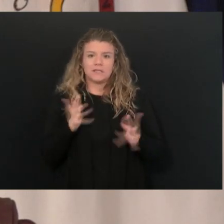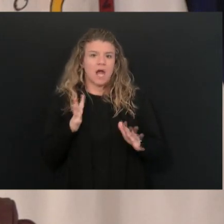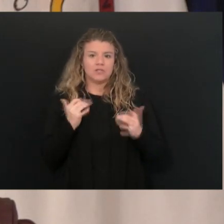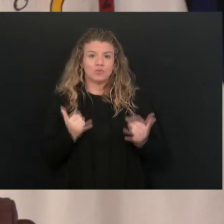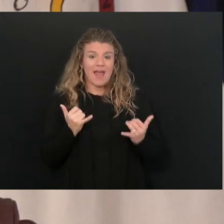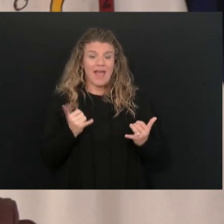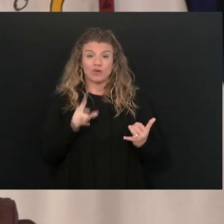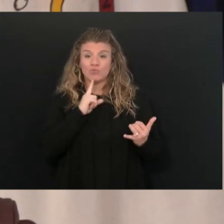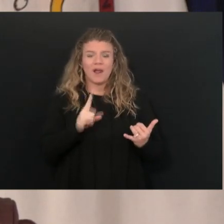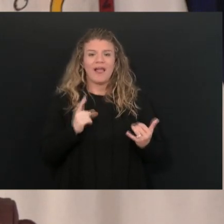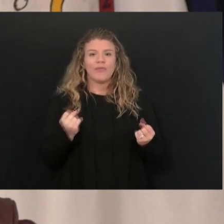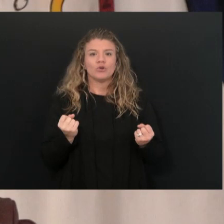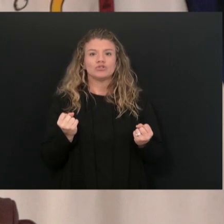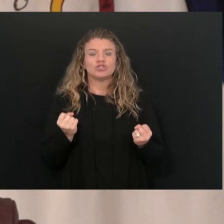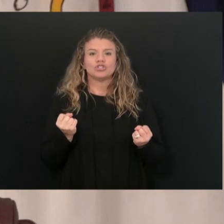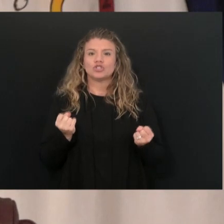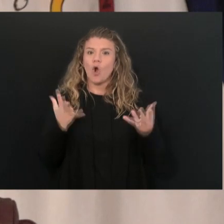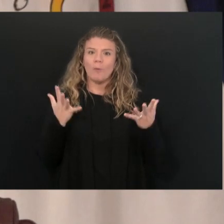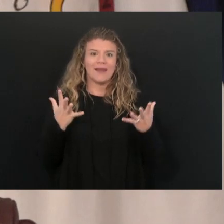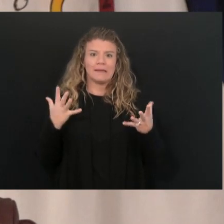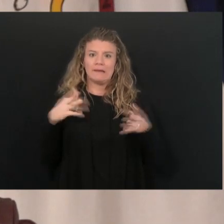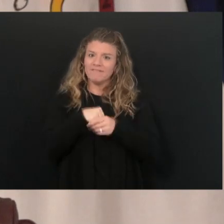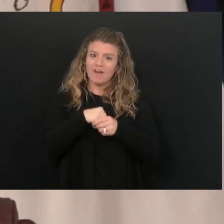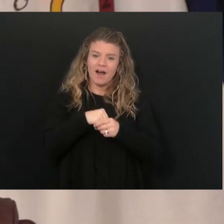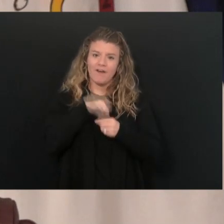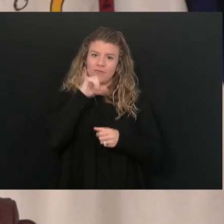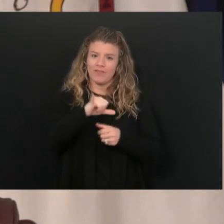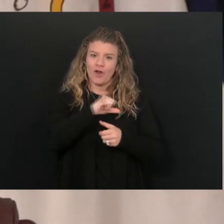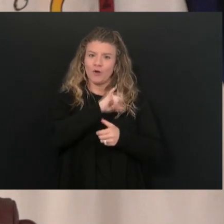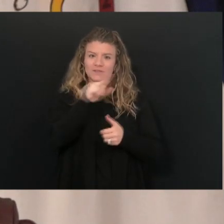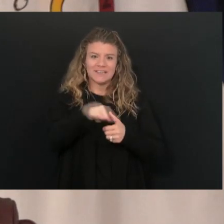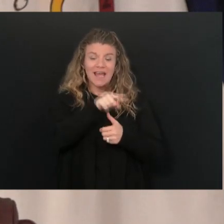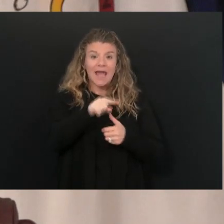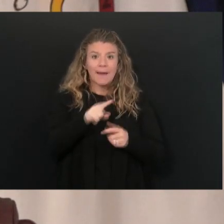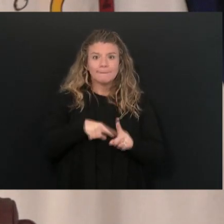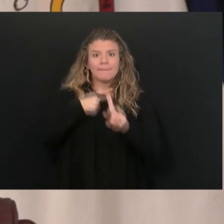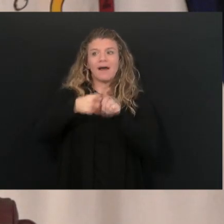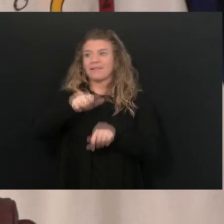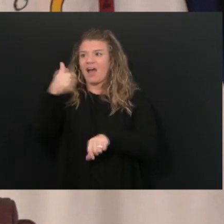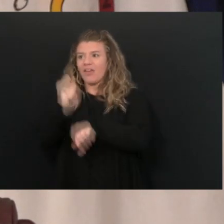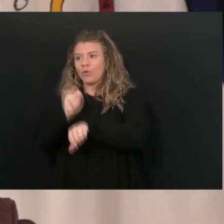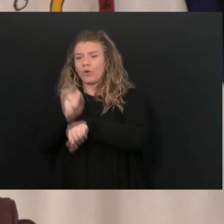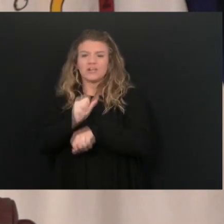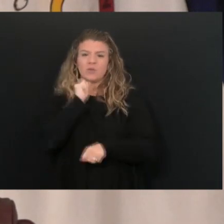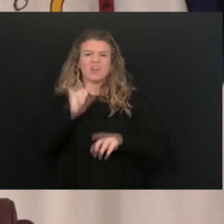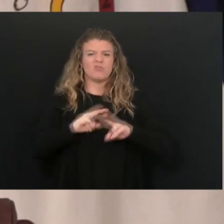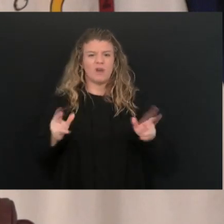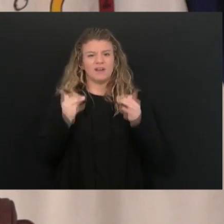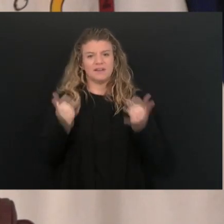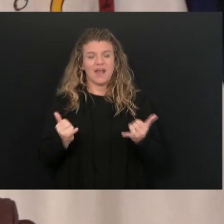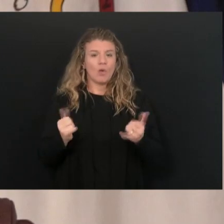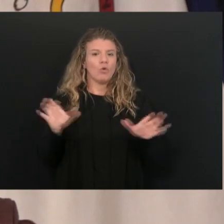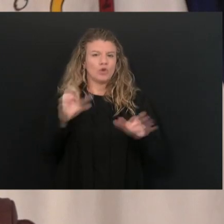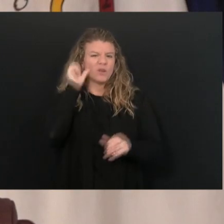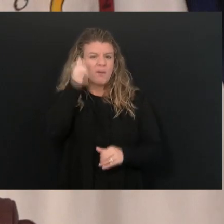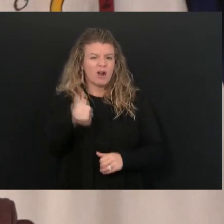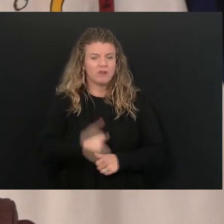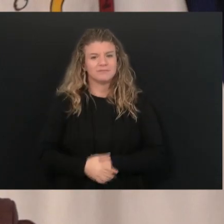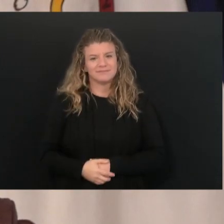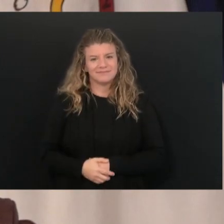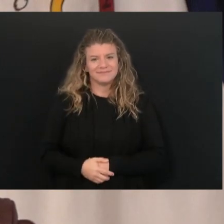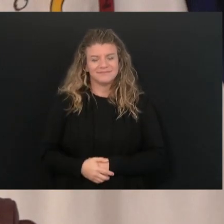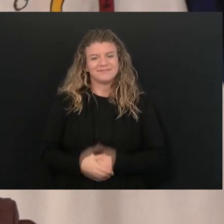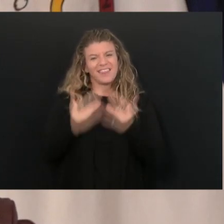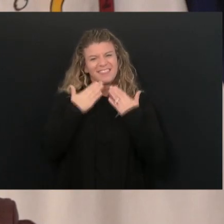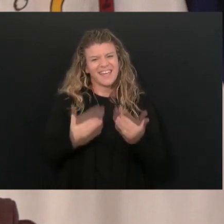so many other moving parts that we're trying to work on, and we just didn't get that done today, and we'll get it done tomorrow. All